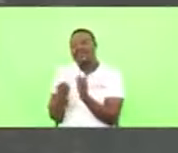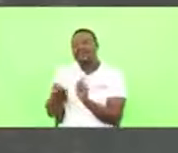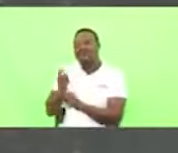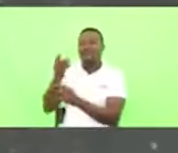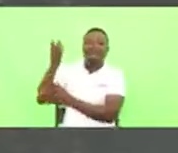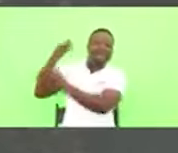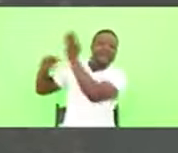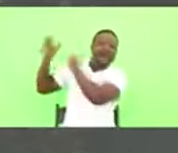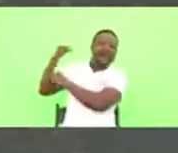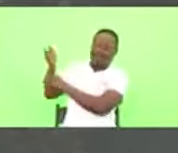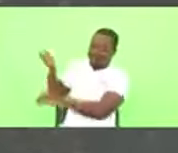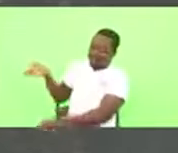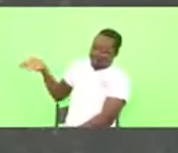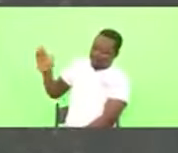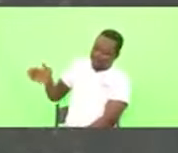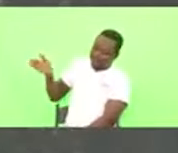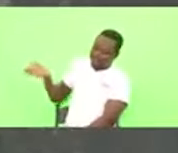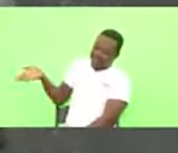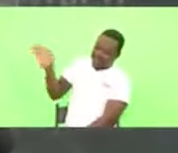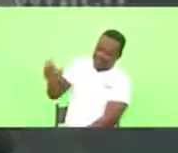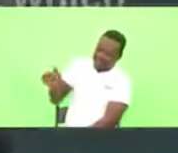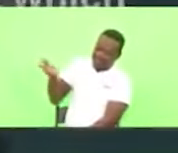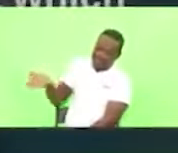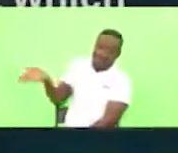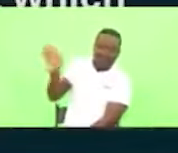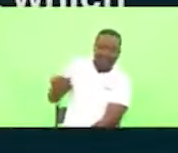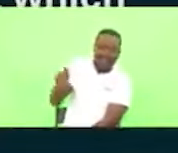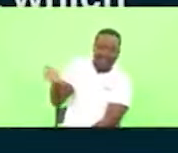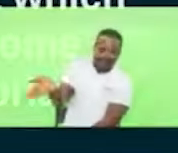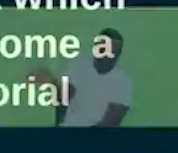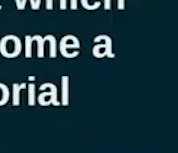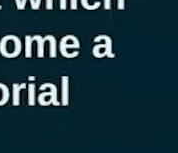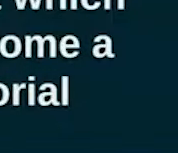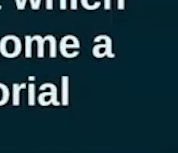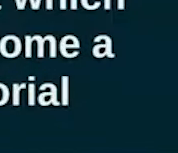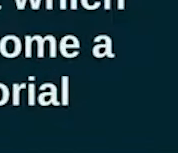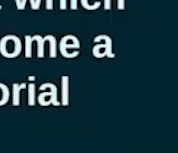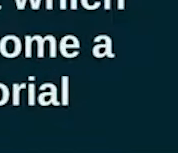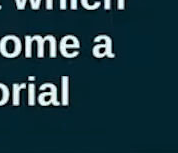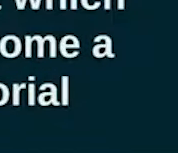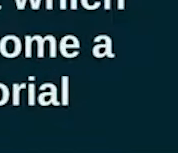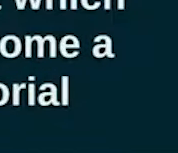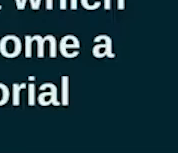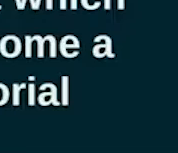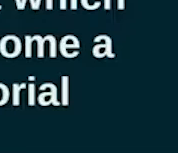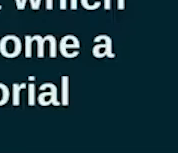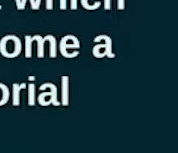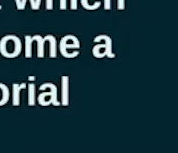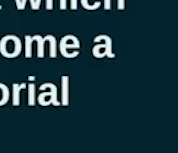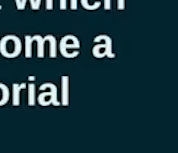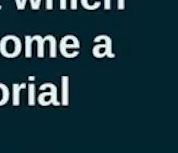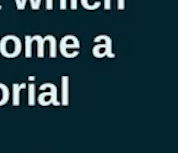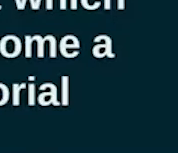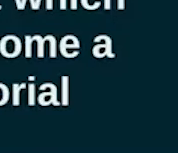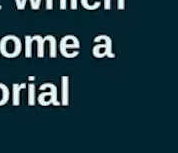to generations by the resurrection of Christ, which has become a